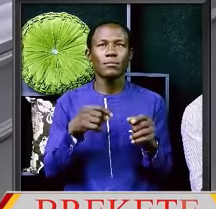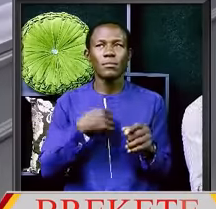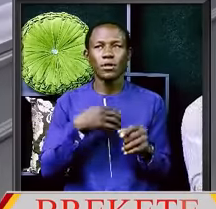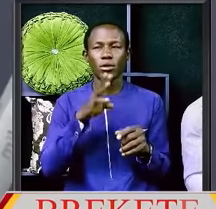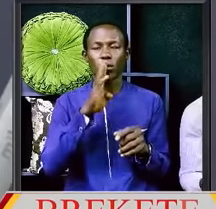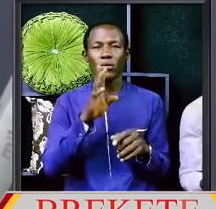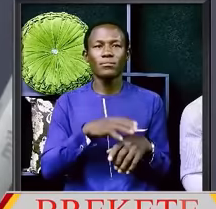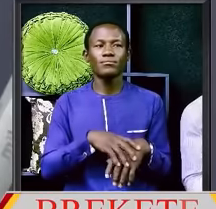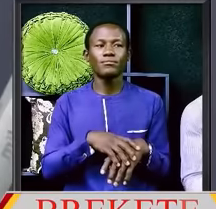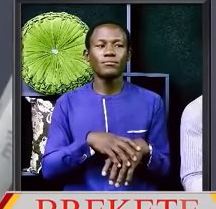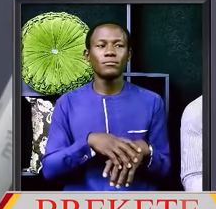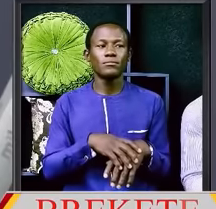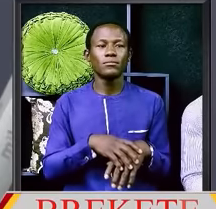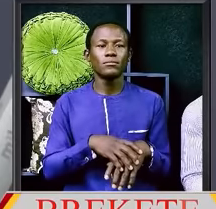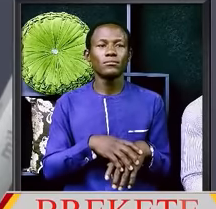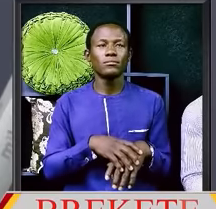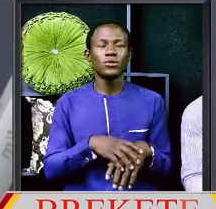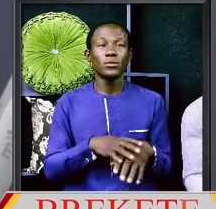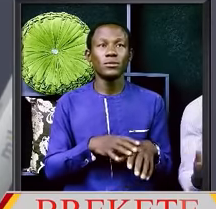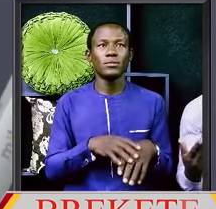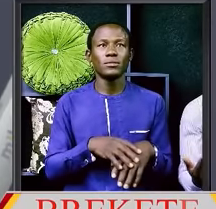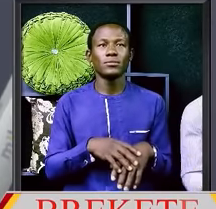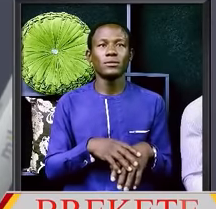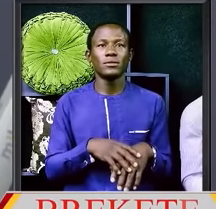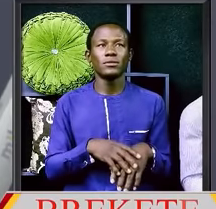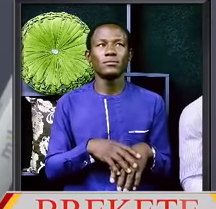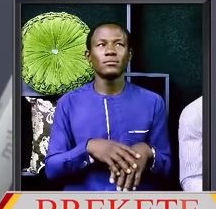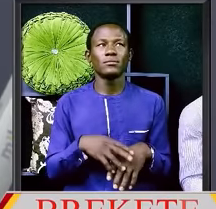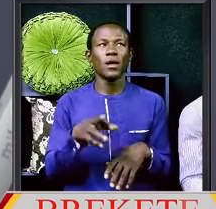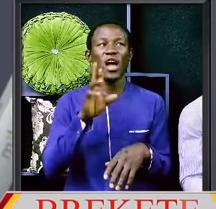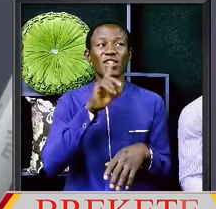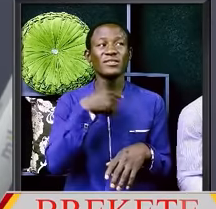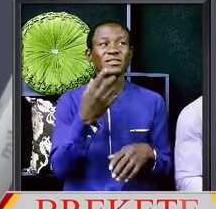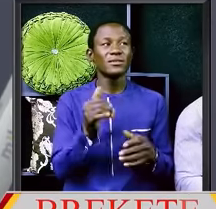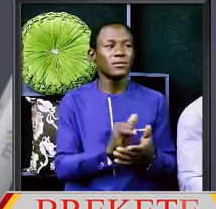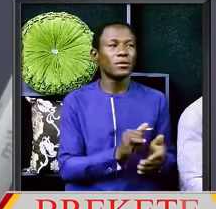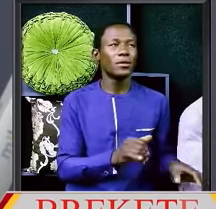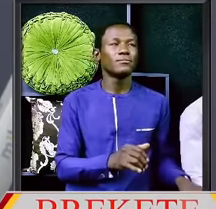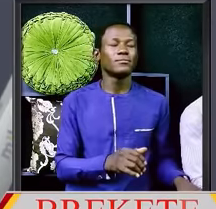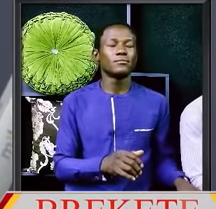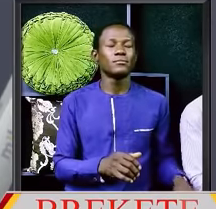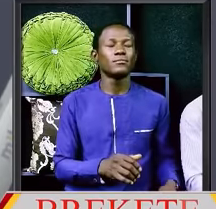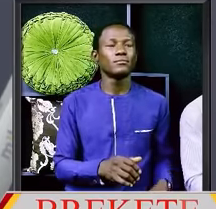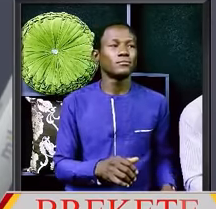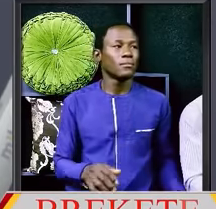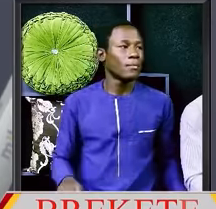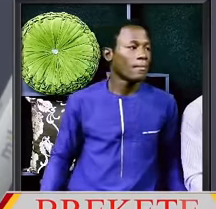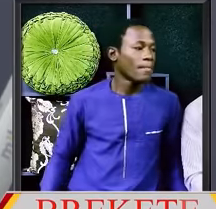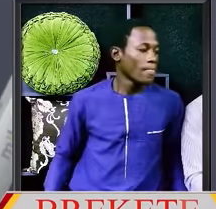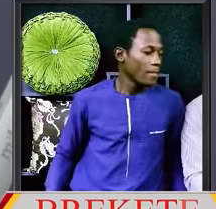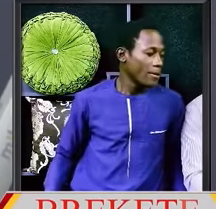talk. Yes, sir. Are you saying that you not do the DNA?